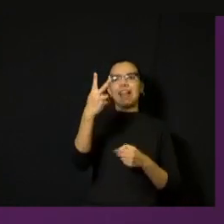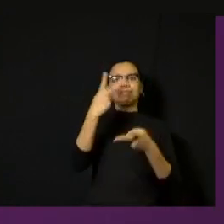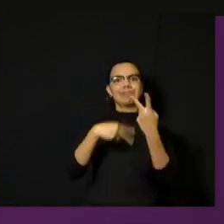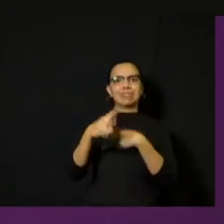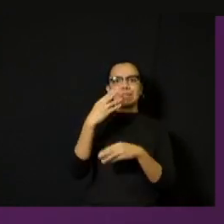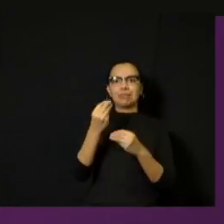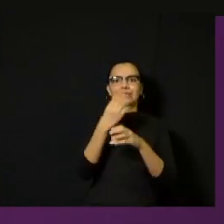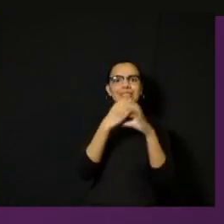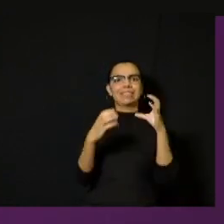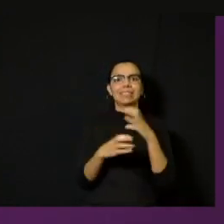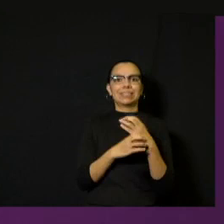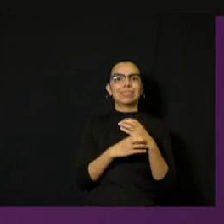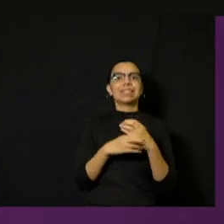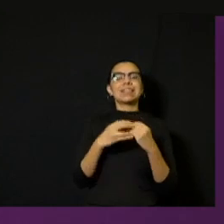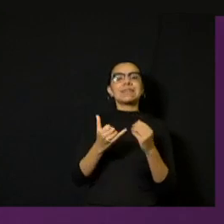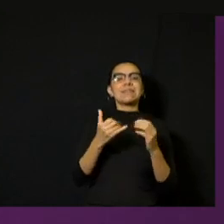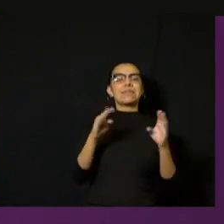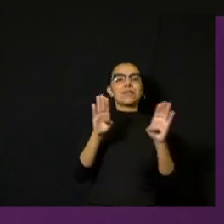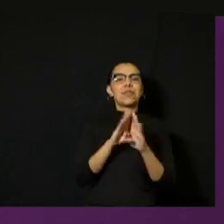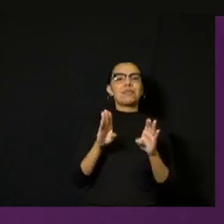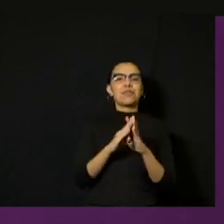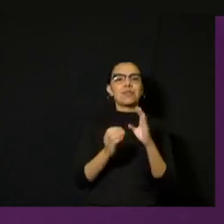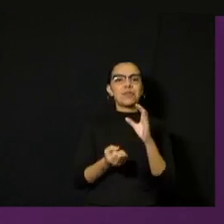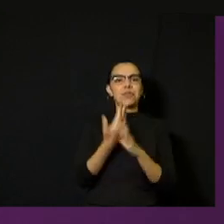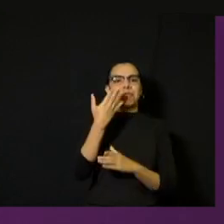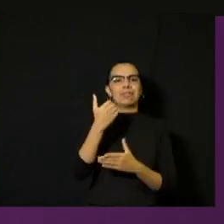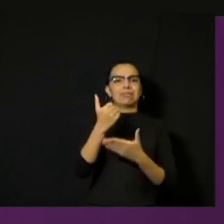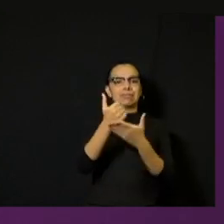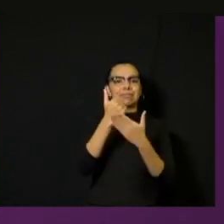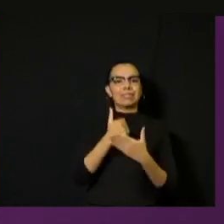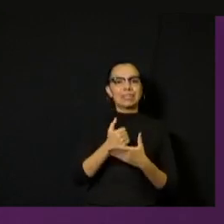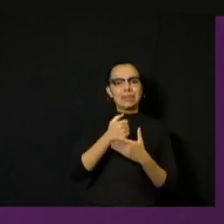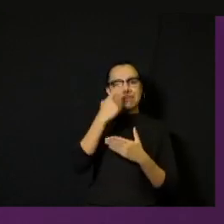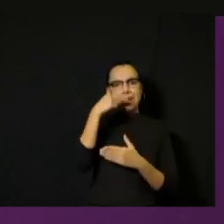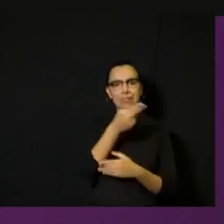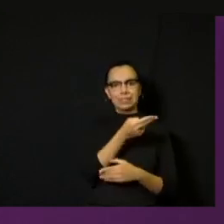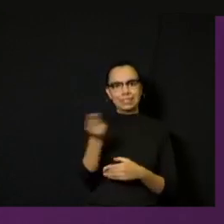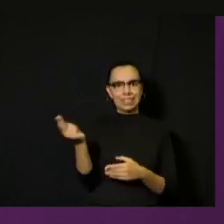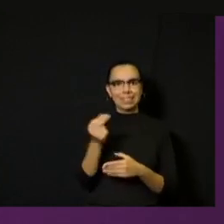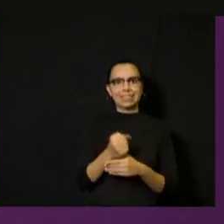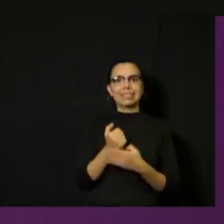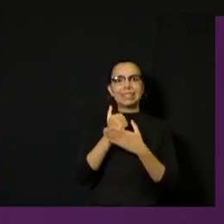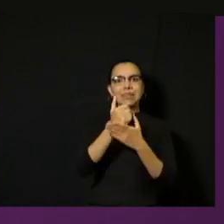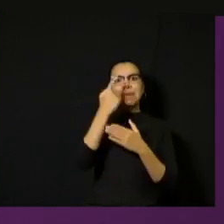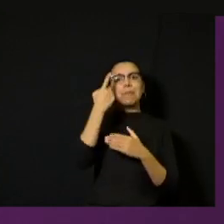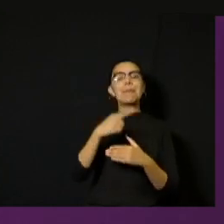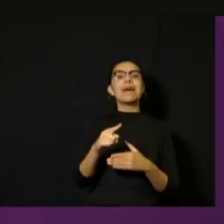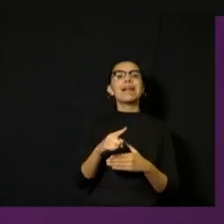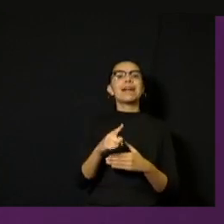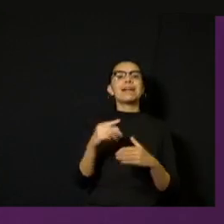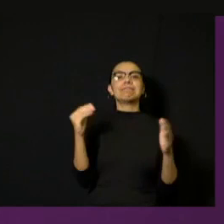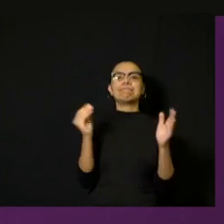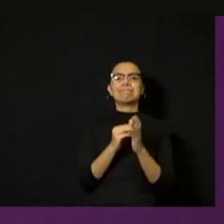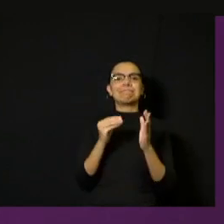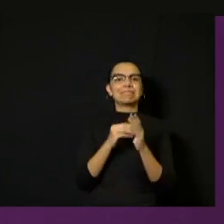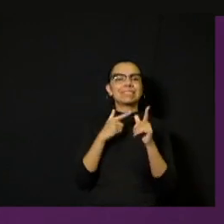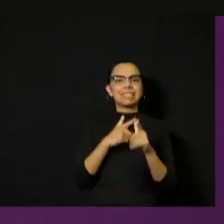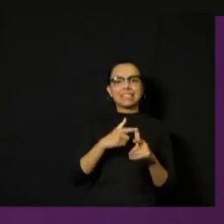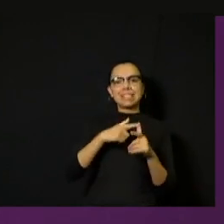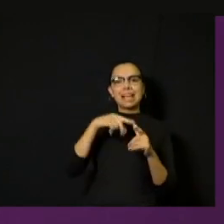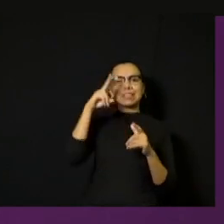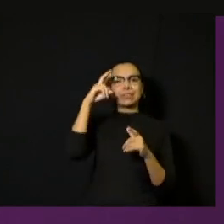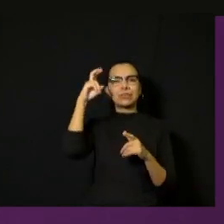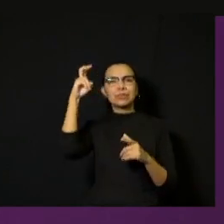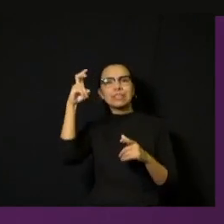incredible future ahead, with many things, how these new tools give you the